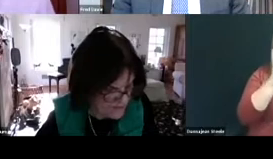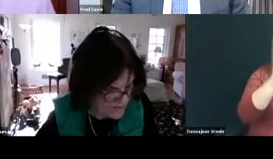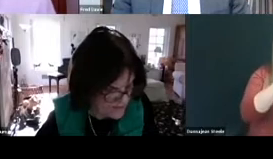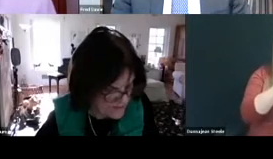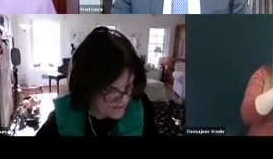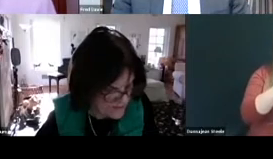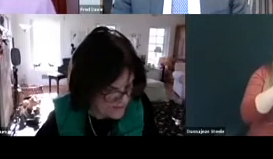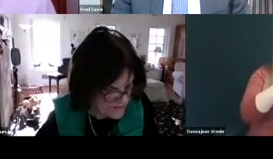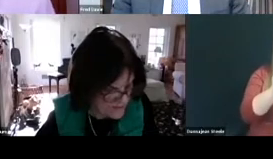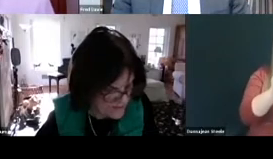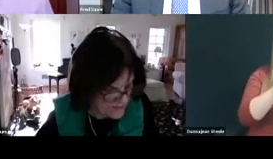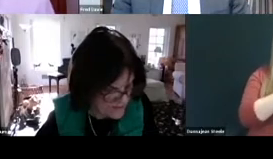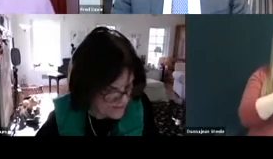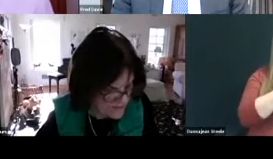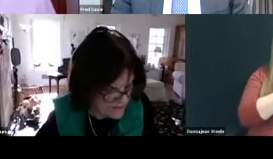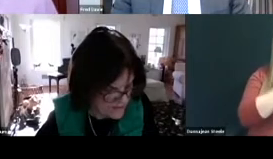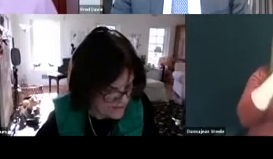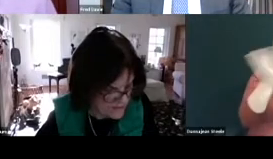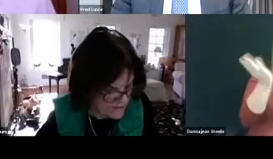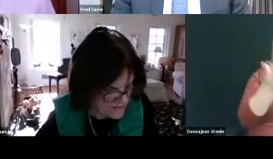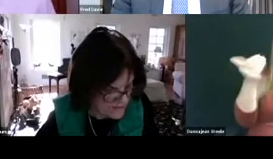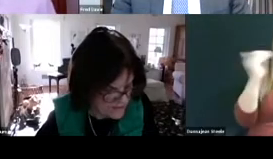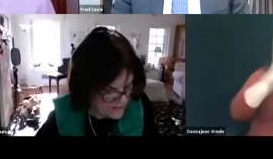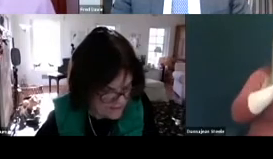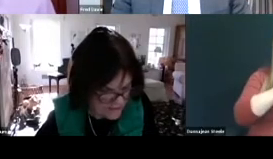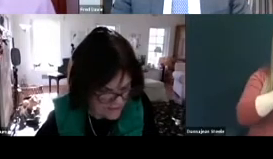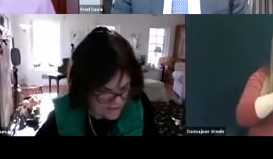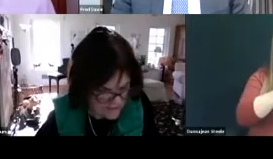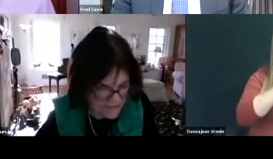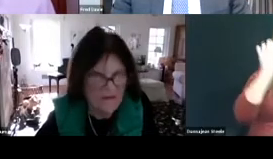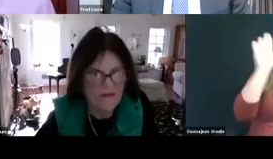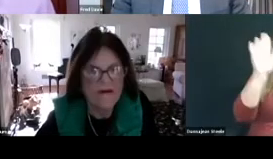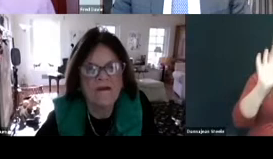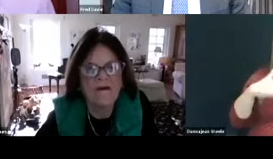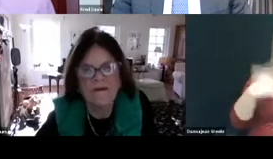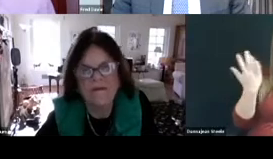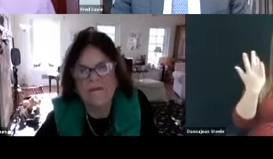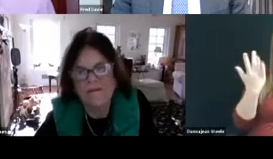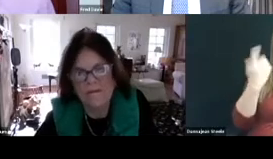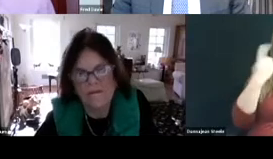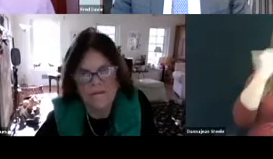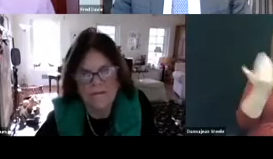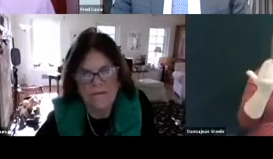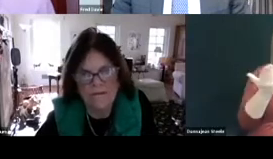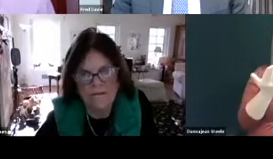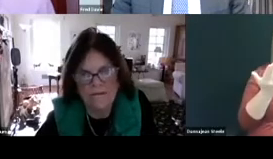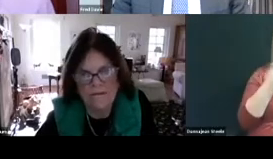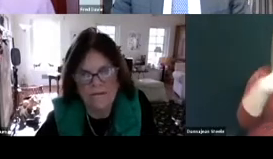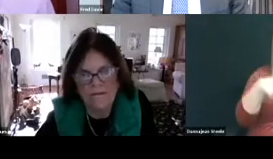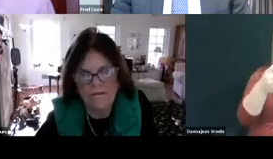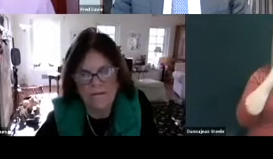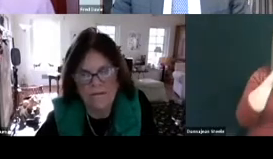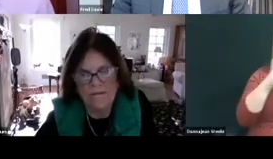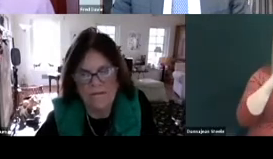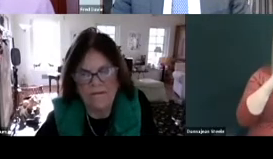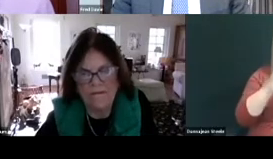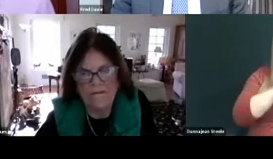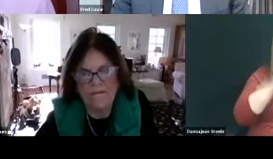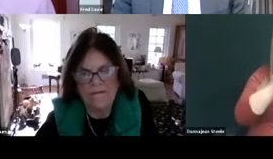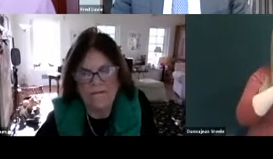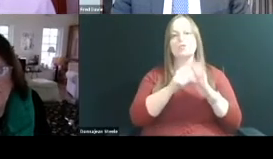Union and Citizens Union Foundation for bringing us together and this great event that we're having in the next conversation of this